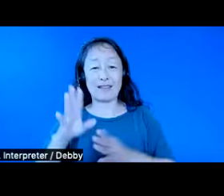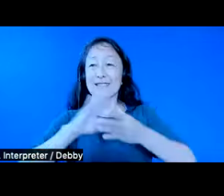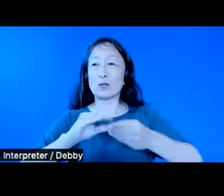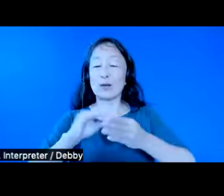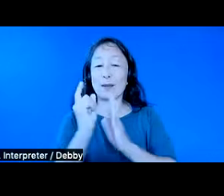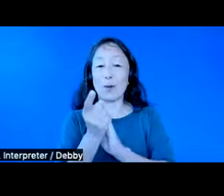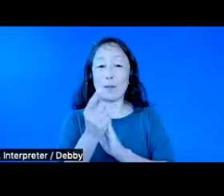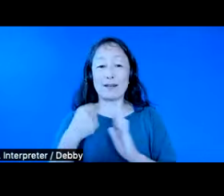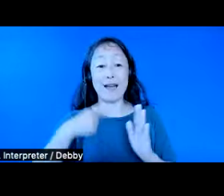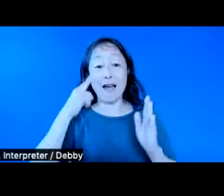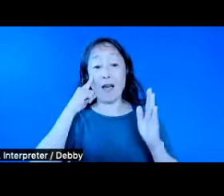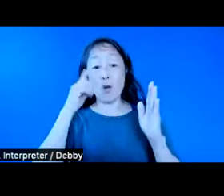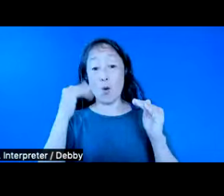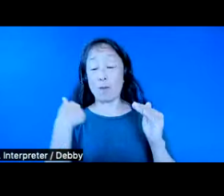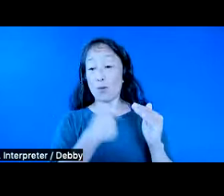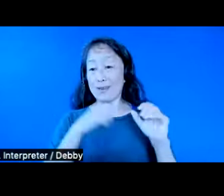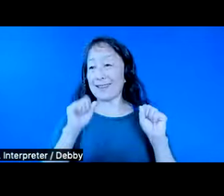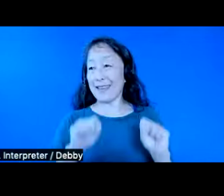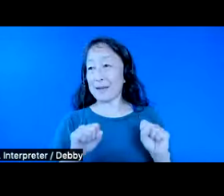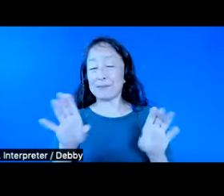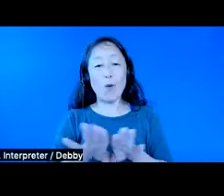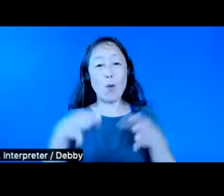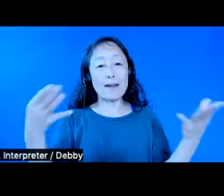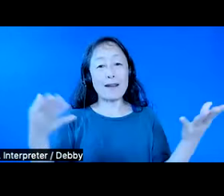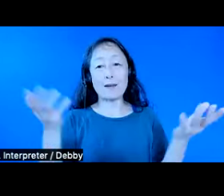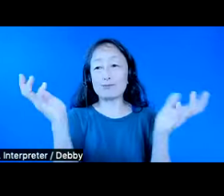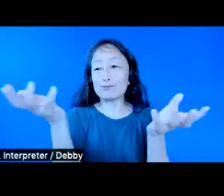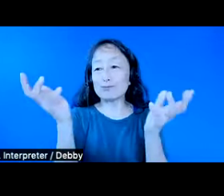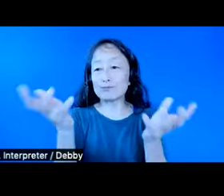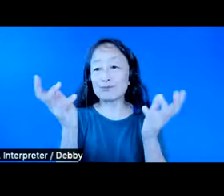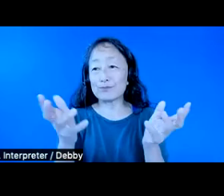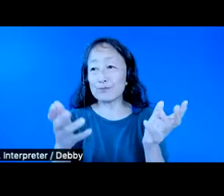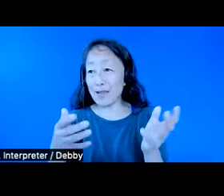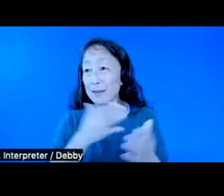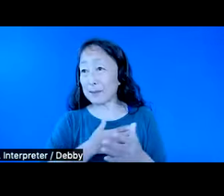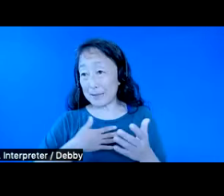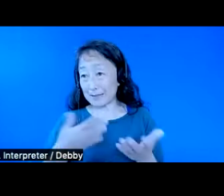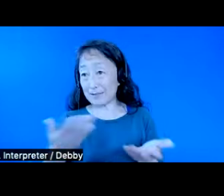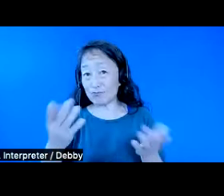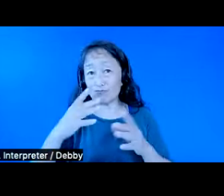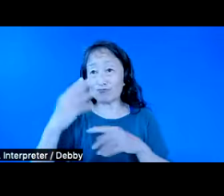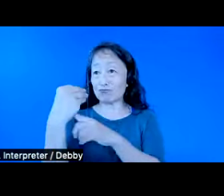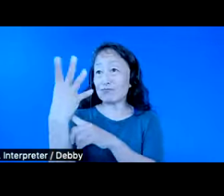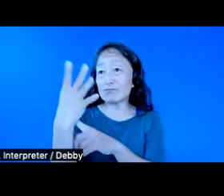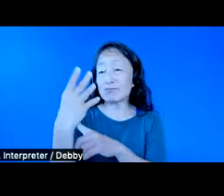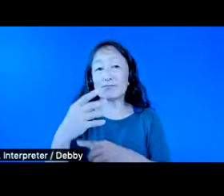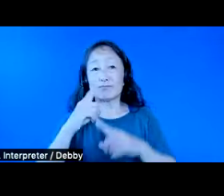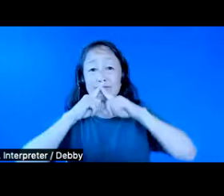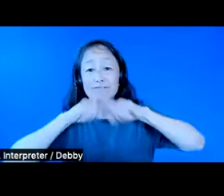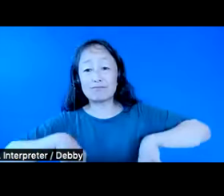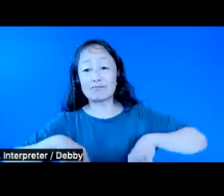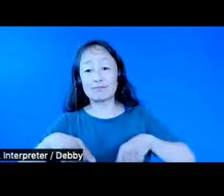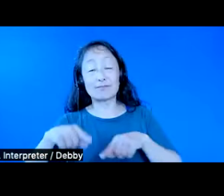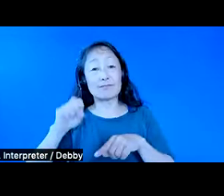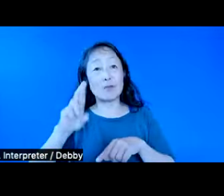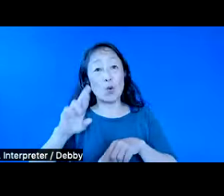hope we're conversational, either in the chat, on audio or visual, whatever you feel comfortable with, that are based on your prayer,